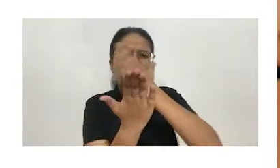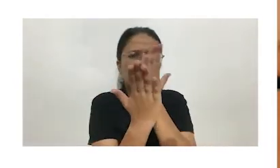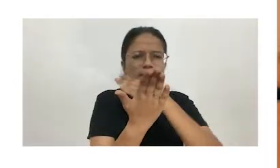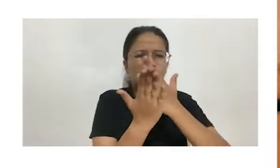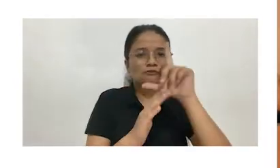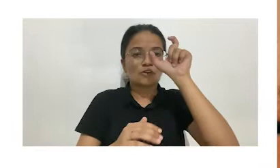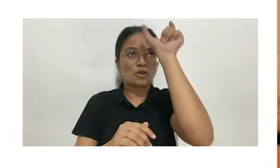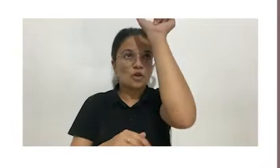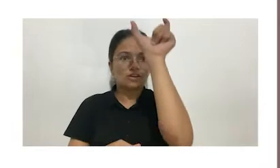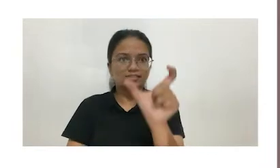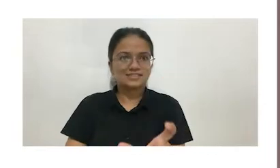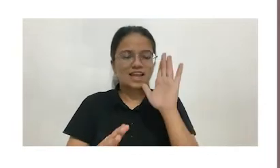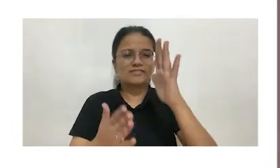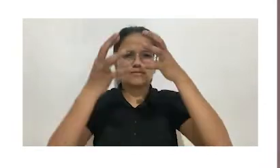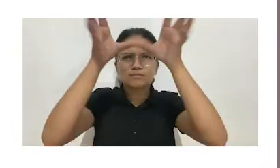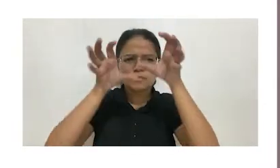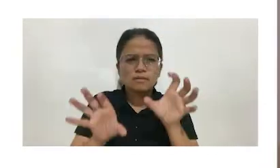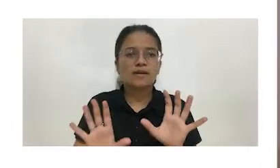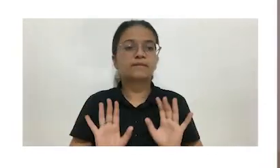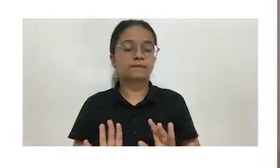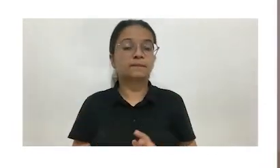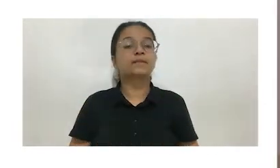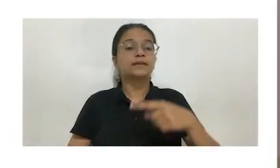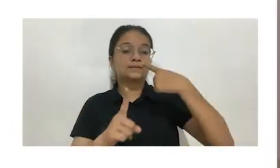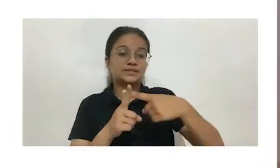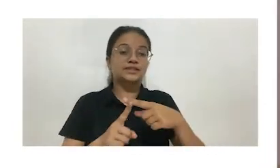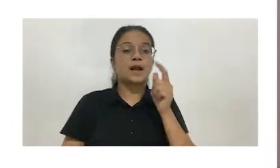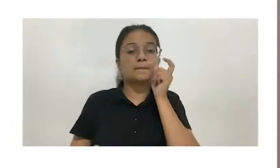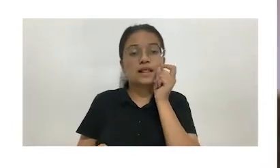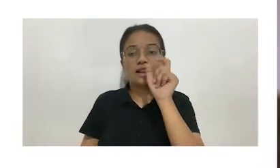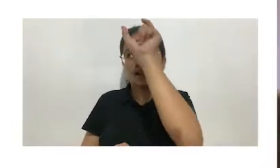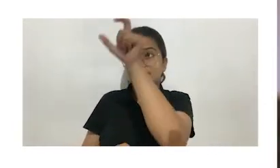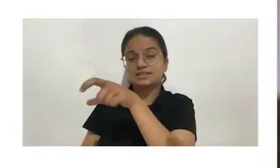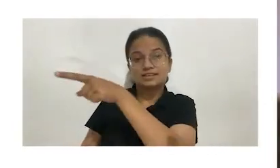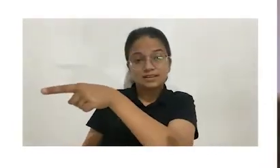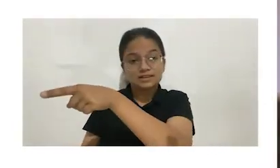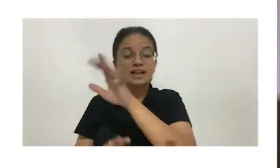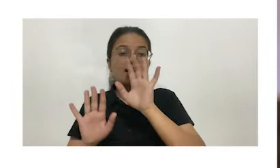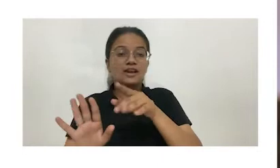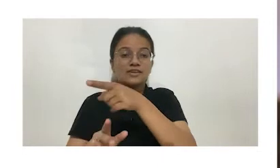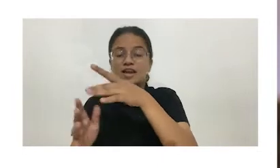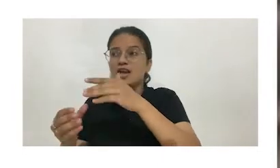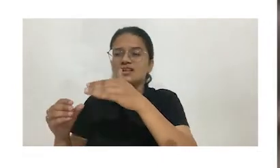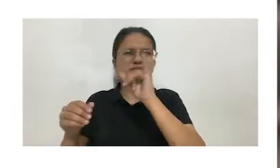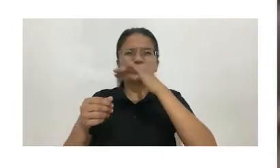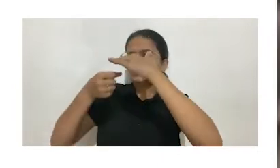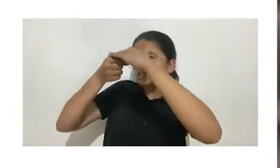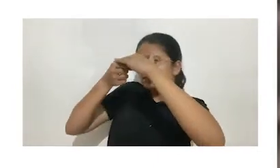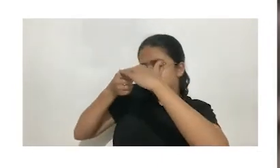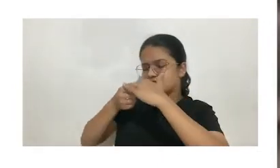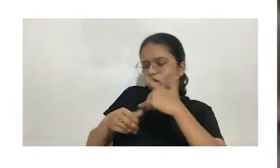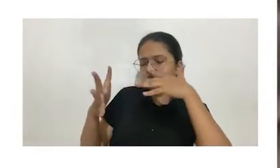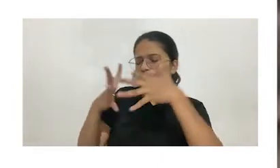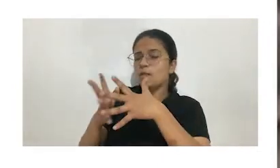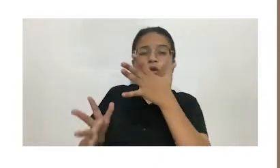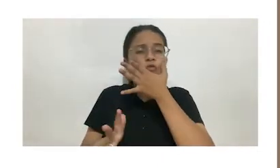into several pieces. We are really looking at the male construct of beauty and the pressure that women